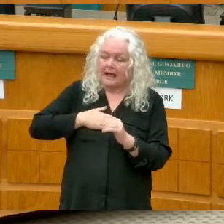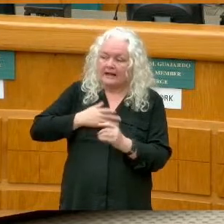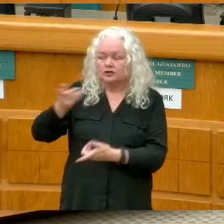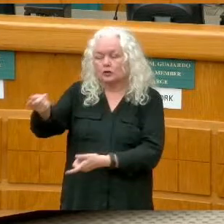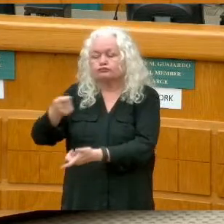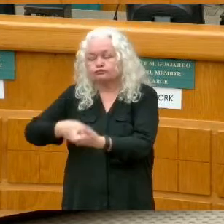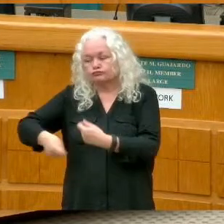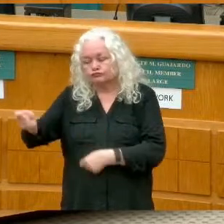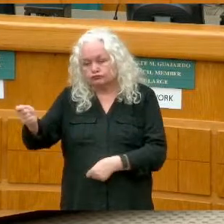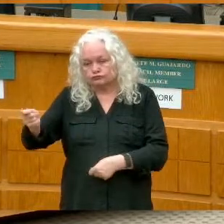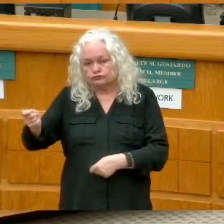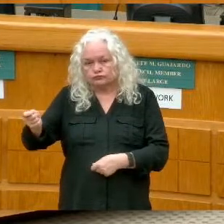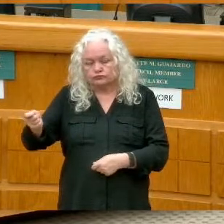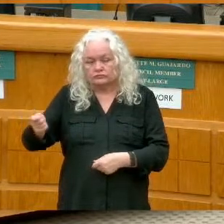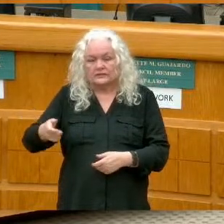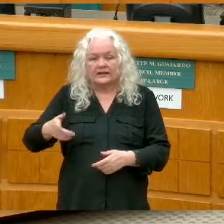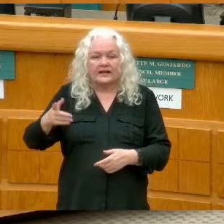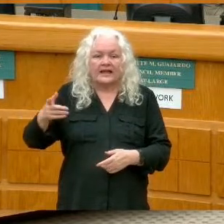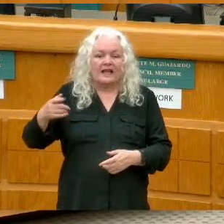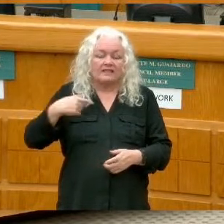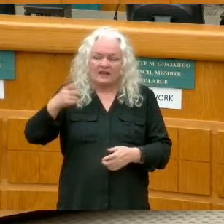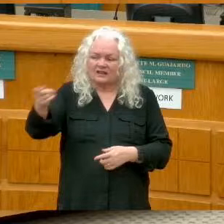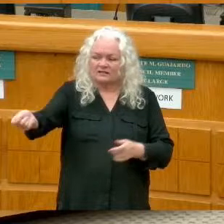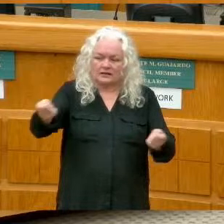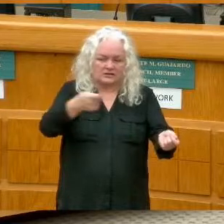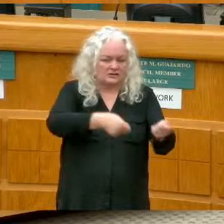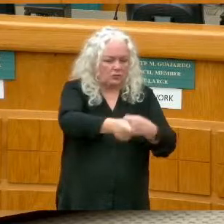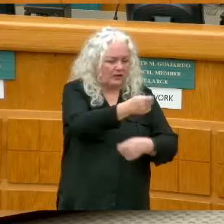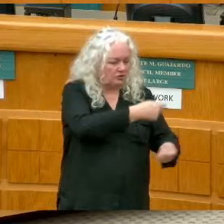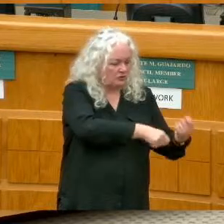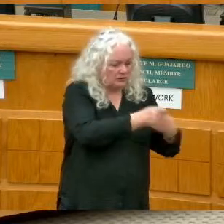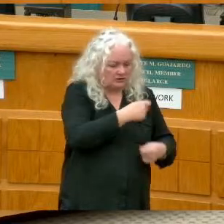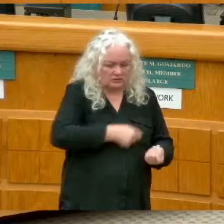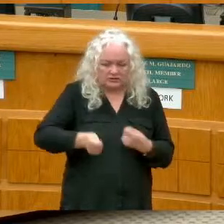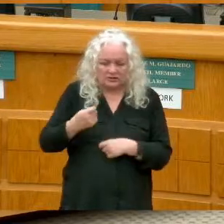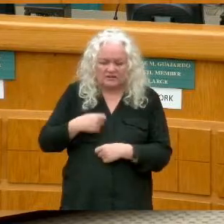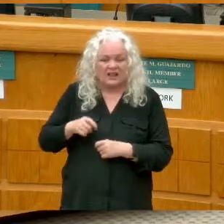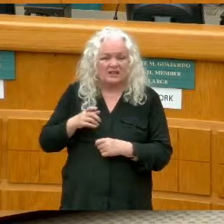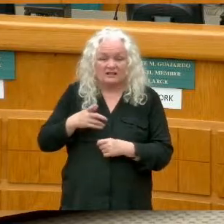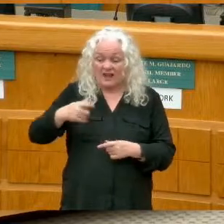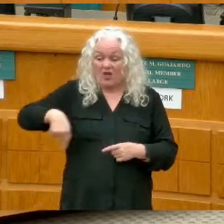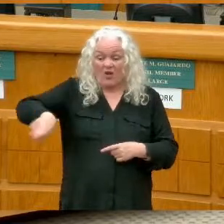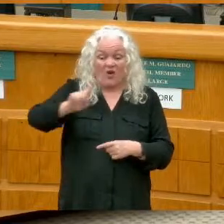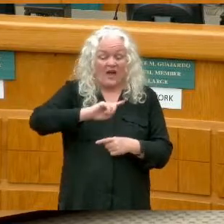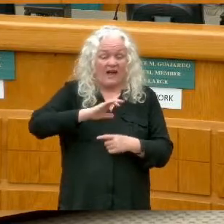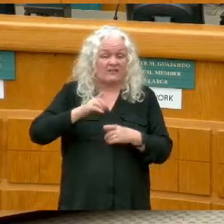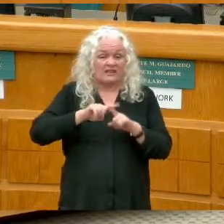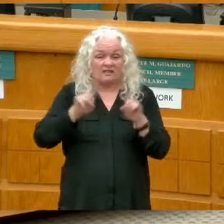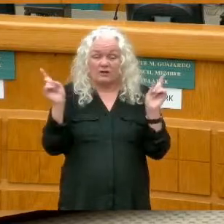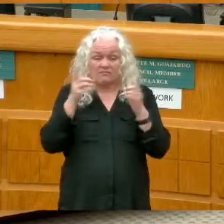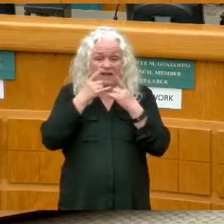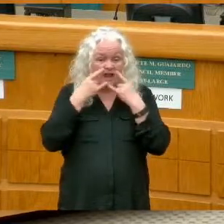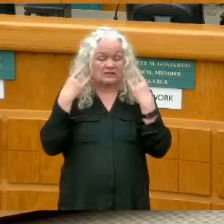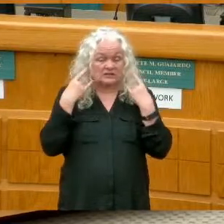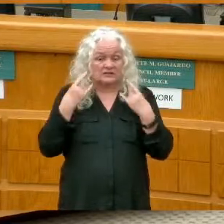traded with Heather, and Heather switched with Daniel, and that's how they ended up with different masks.